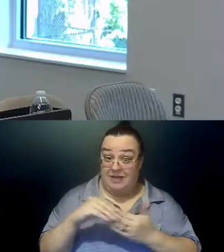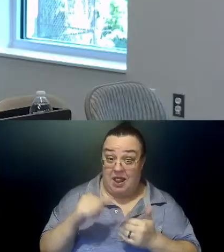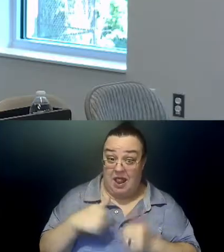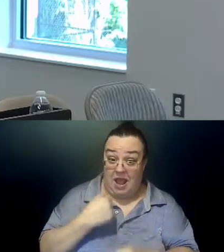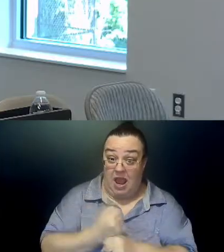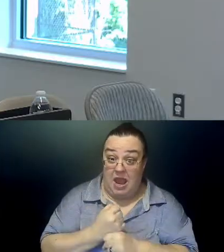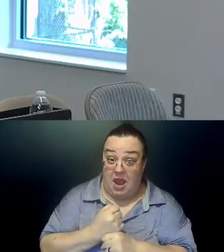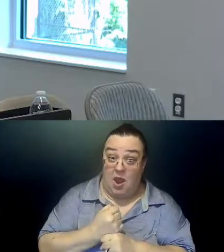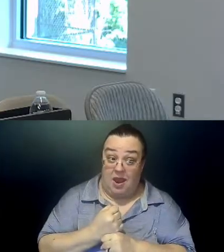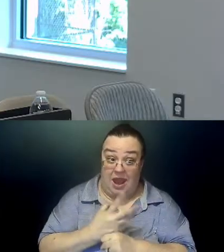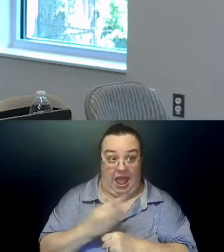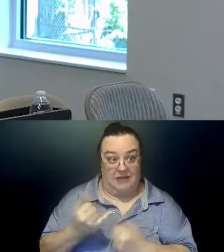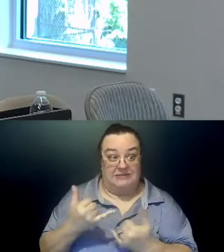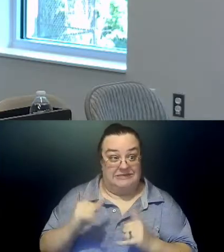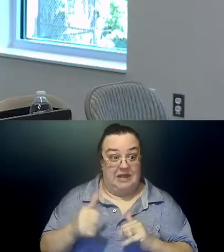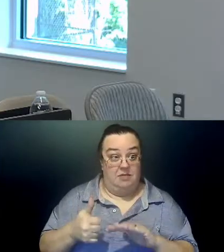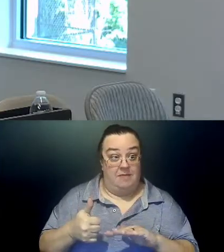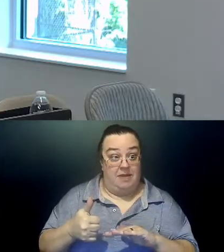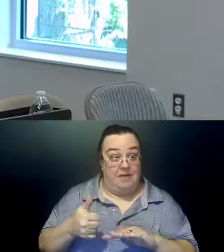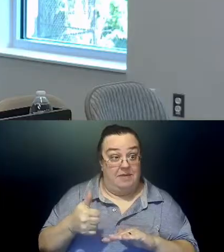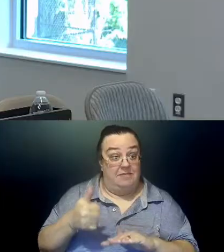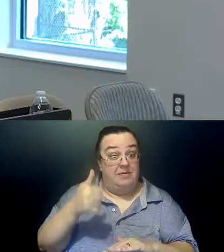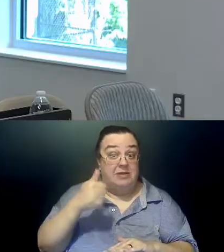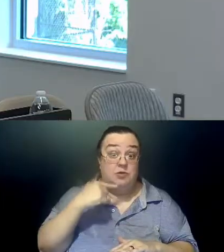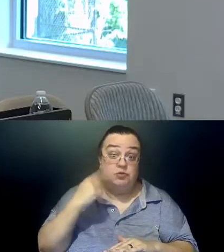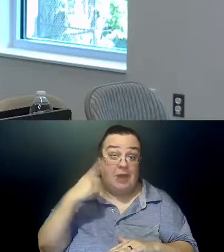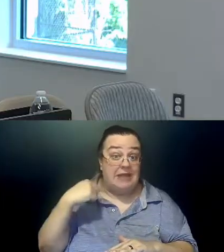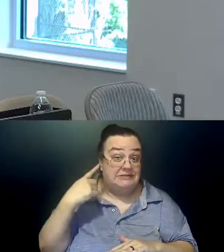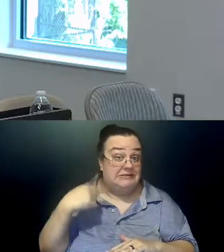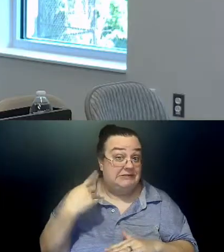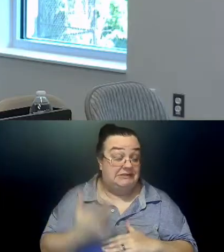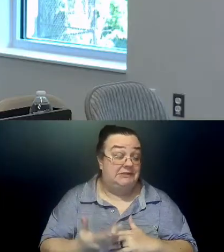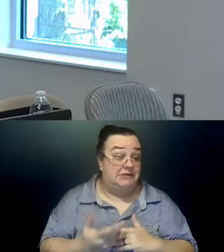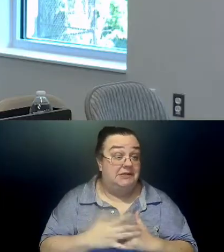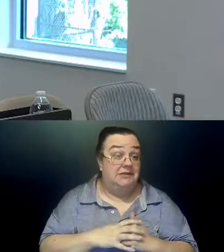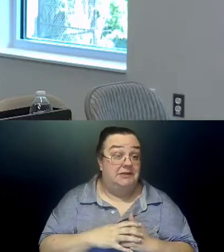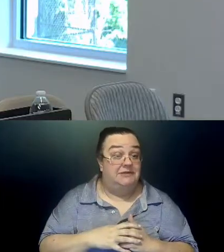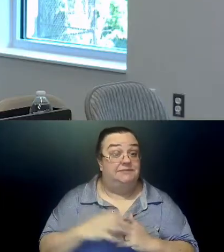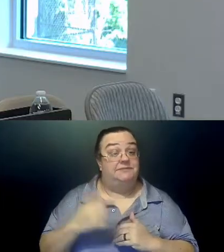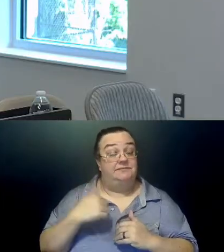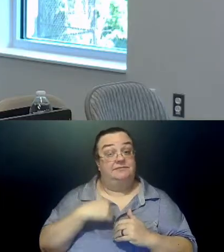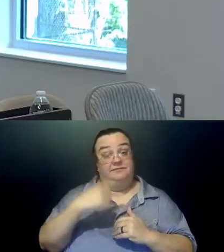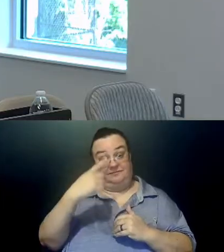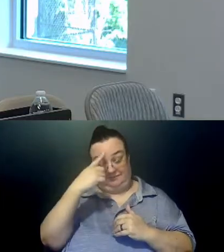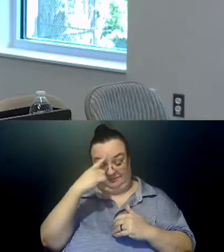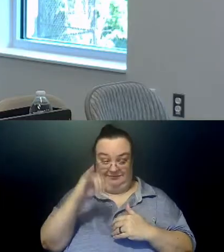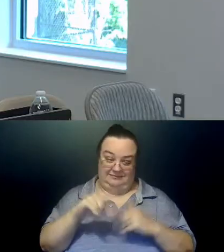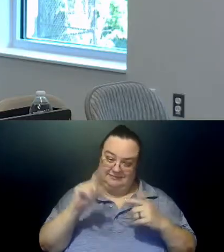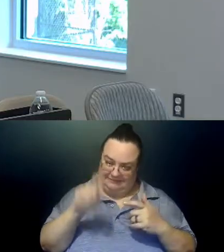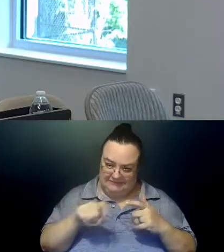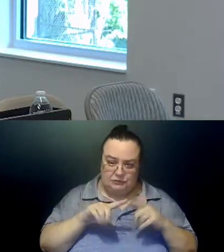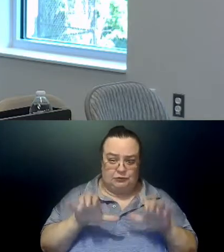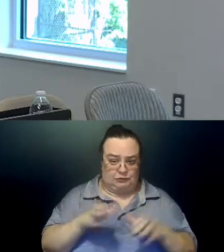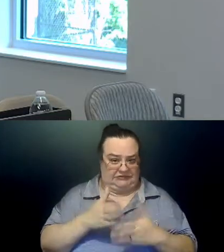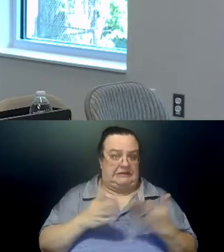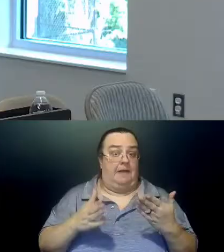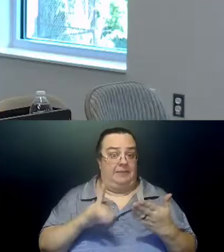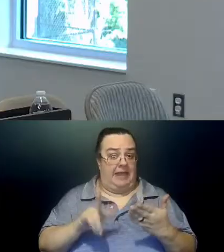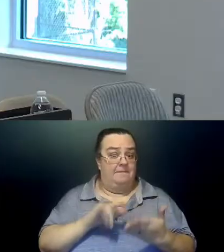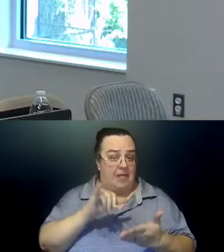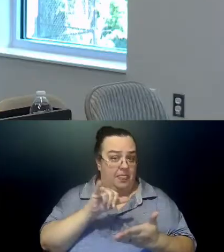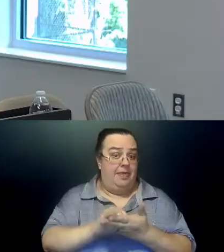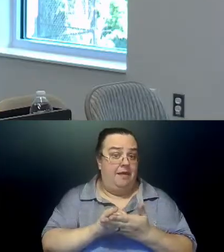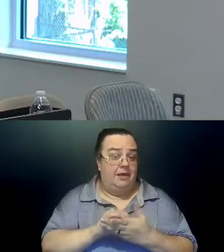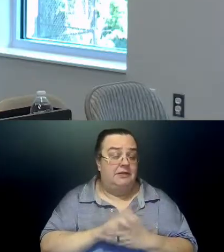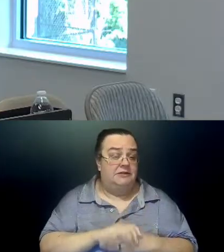up, it's crazy. So I think something needs to be done about that.